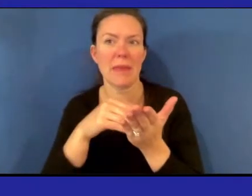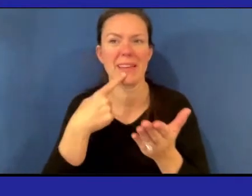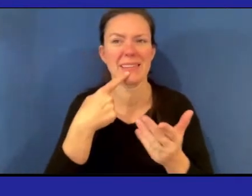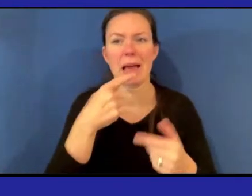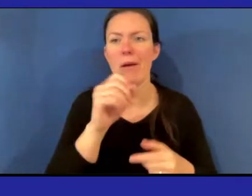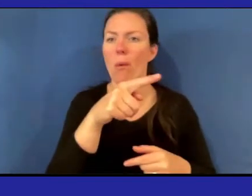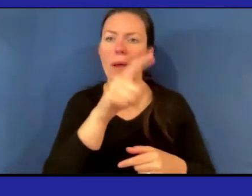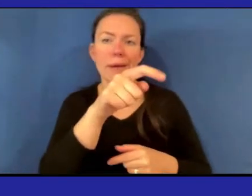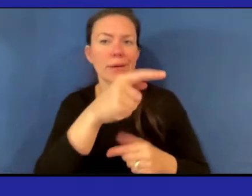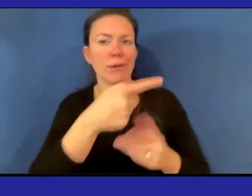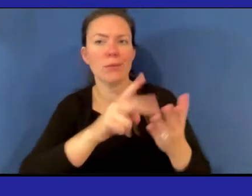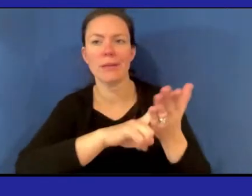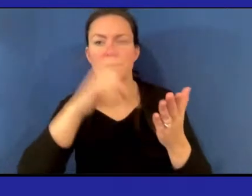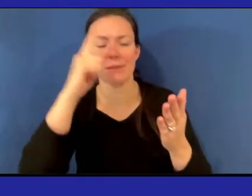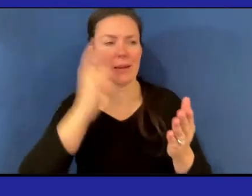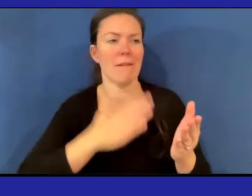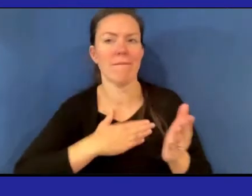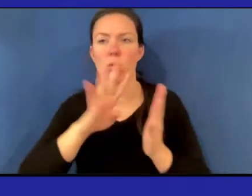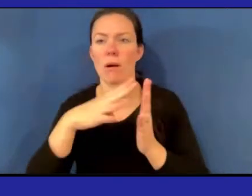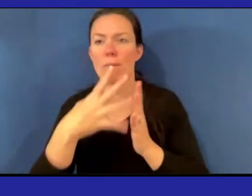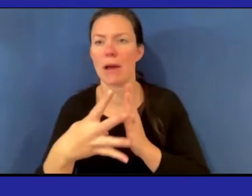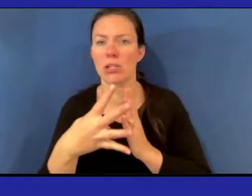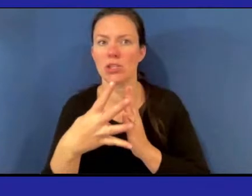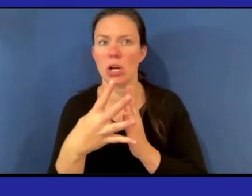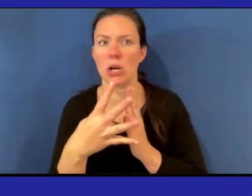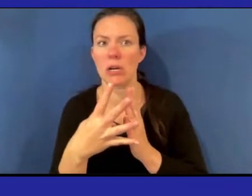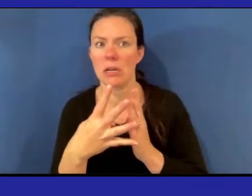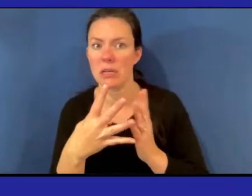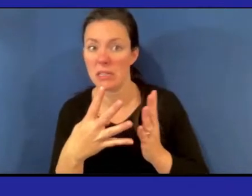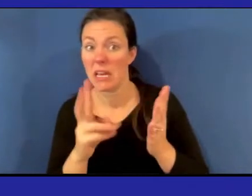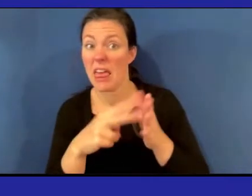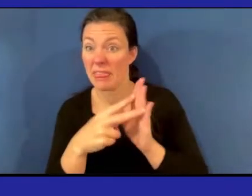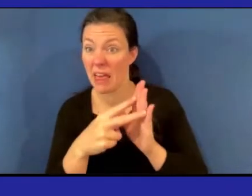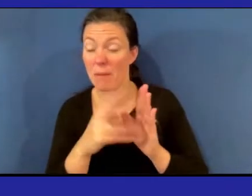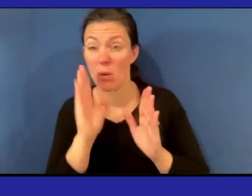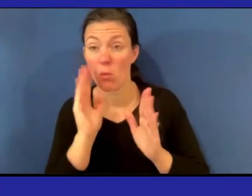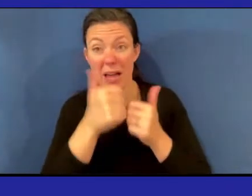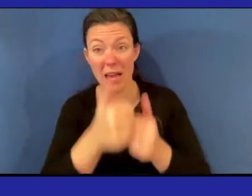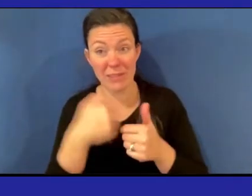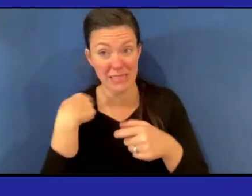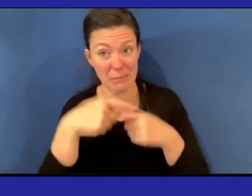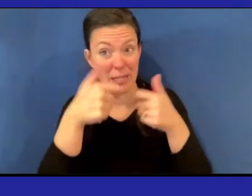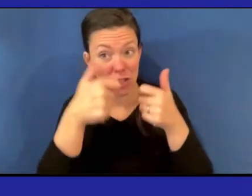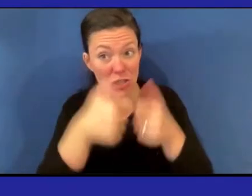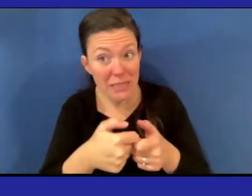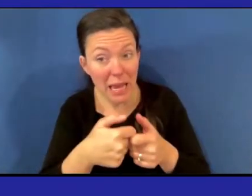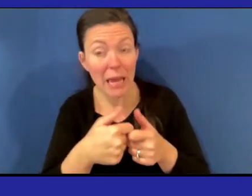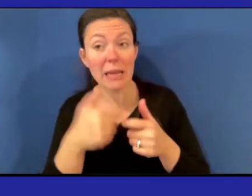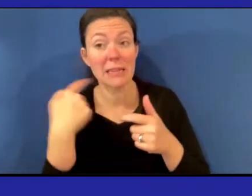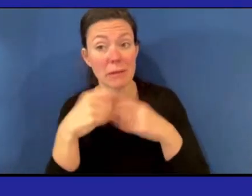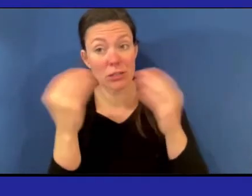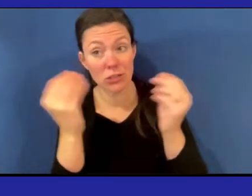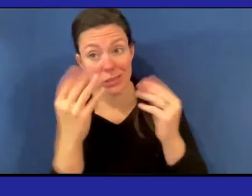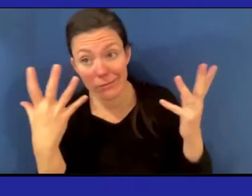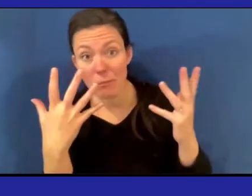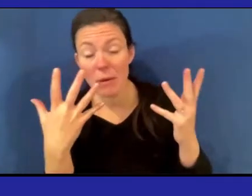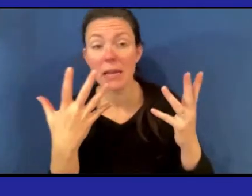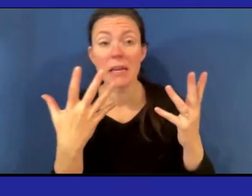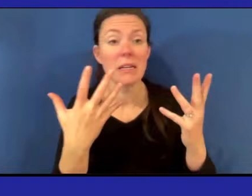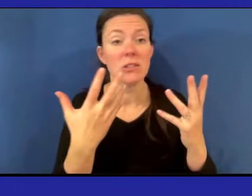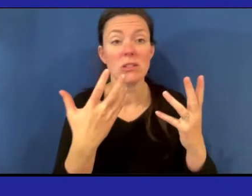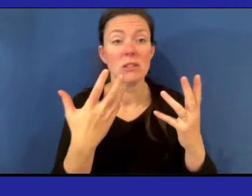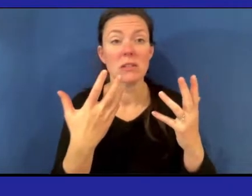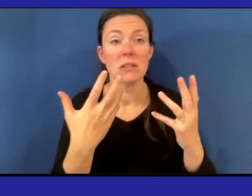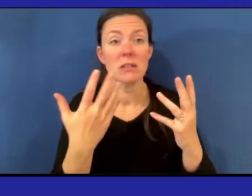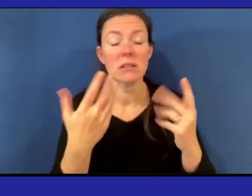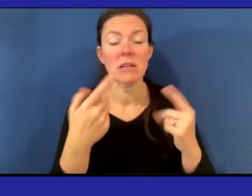for my chart. What am I gonna see? Am I gonna get a text that's in Spanish? Is it gonna come to me in English? I don't know how this